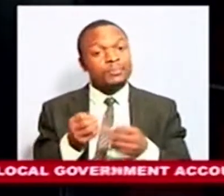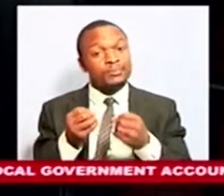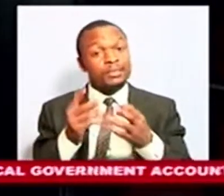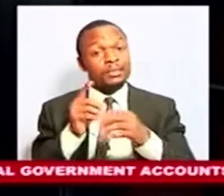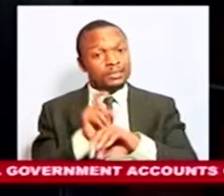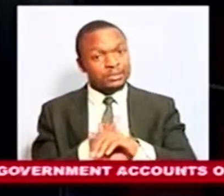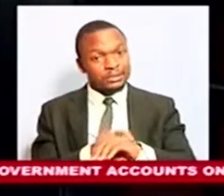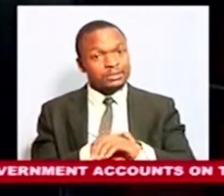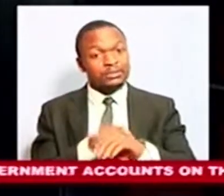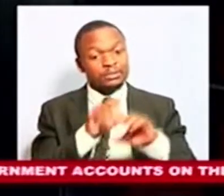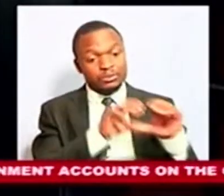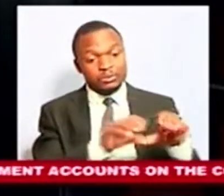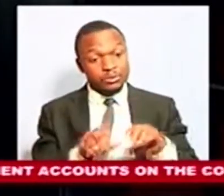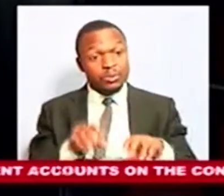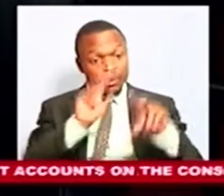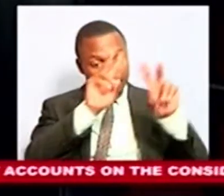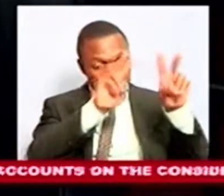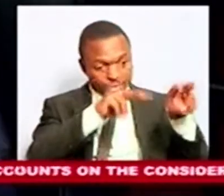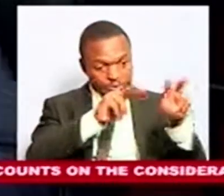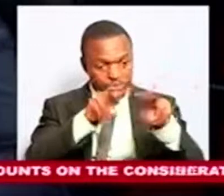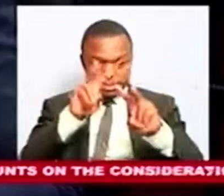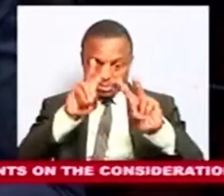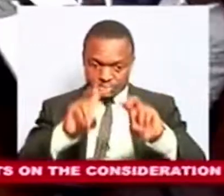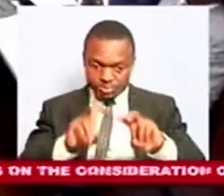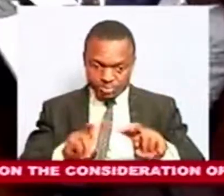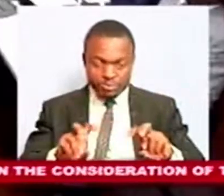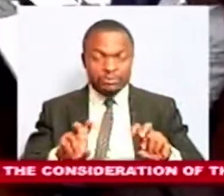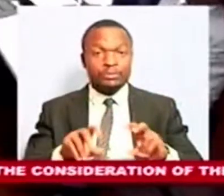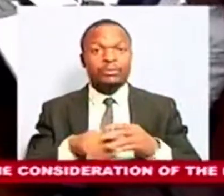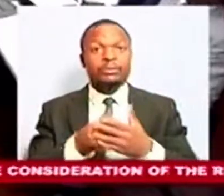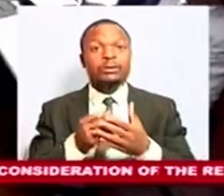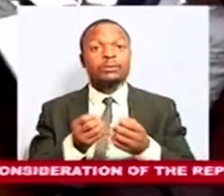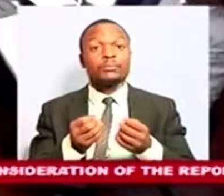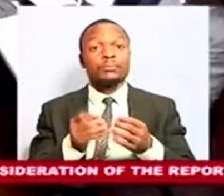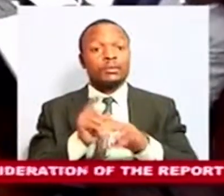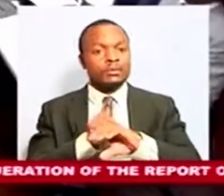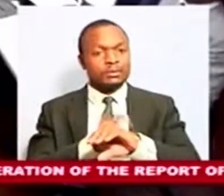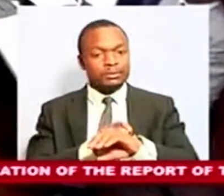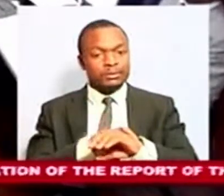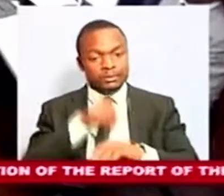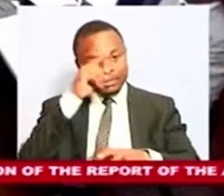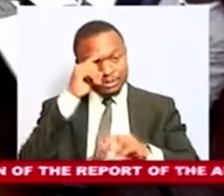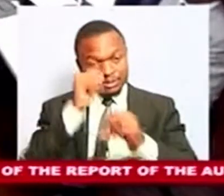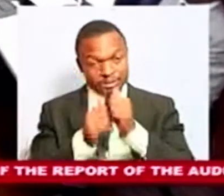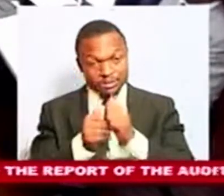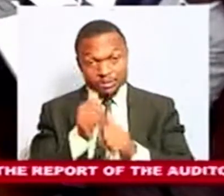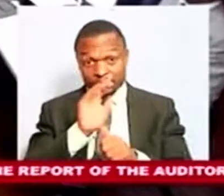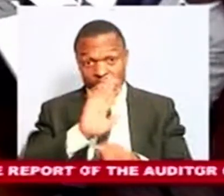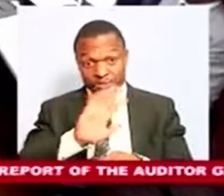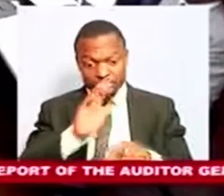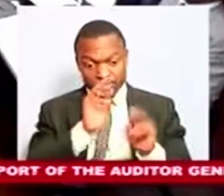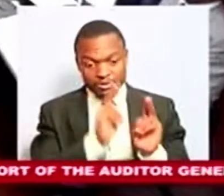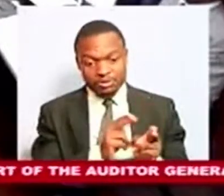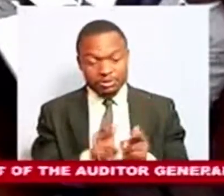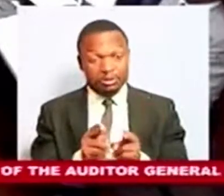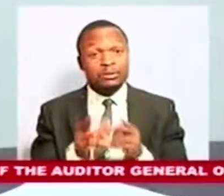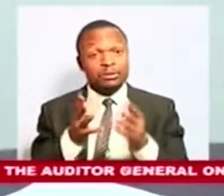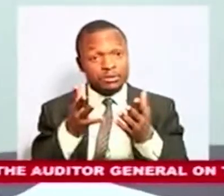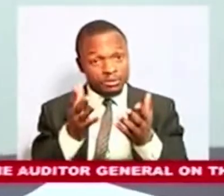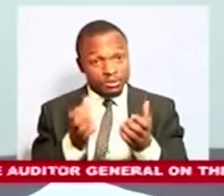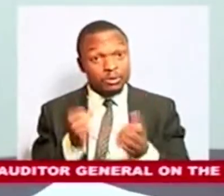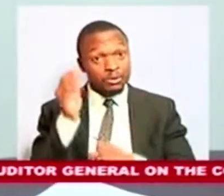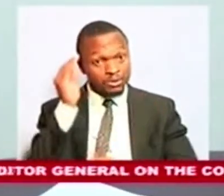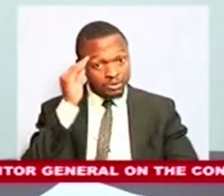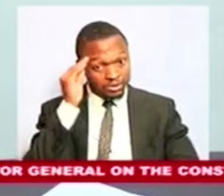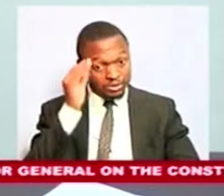the monitoring and evaluation? Thank you. Maybe arising from your response, would also want to